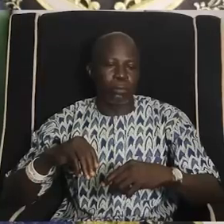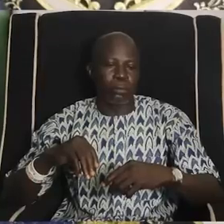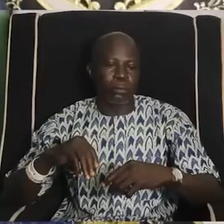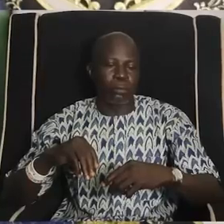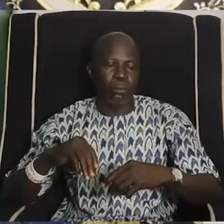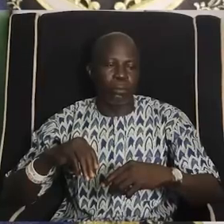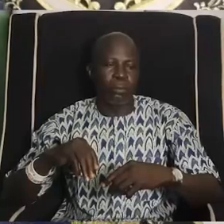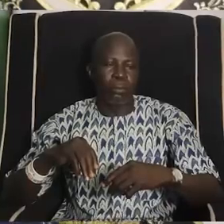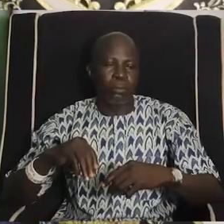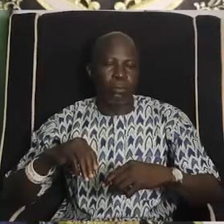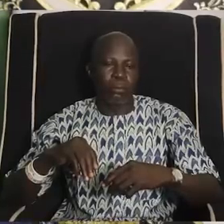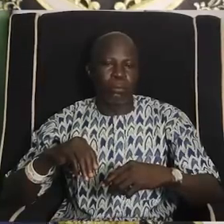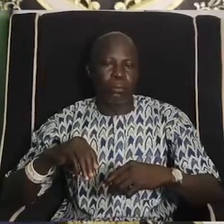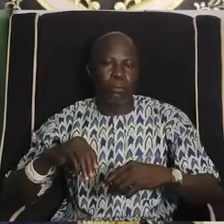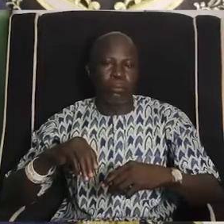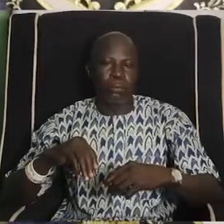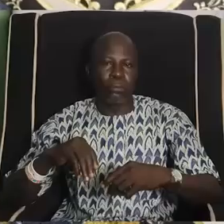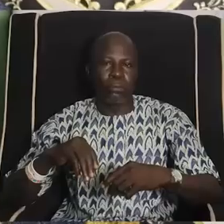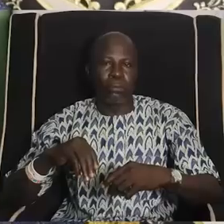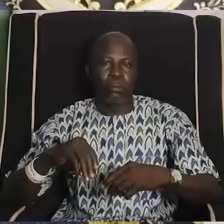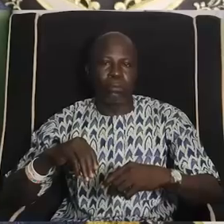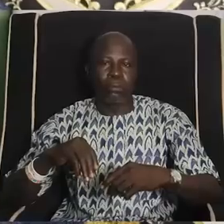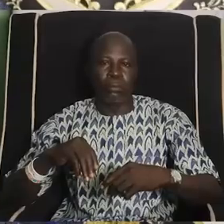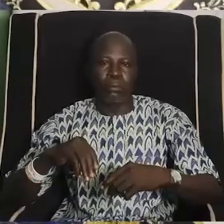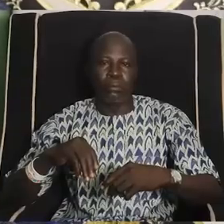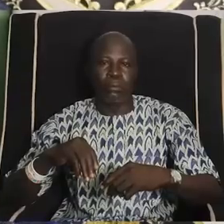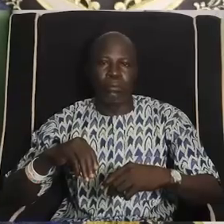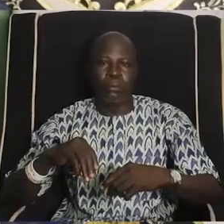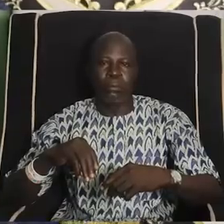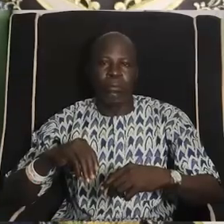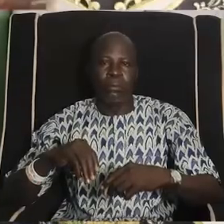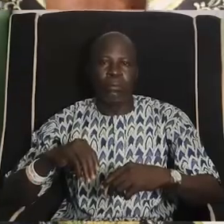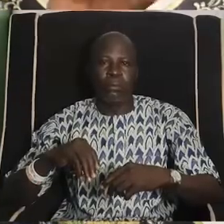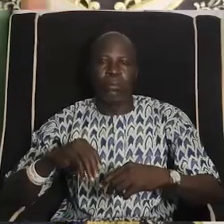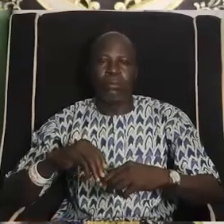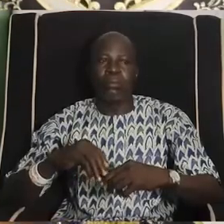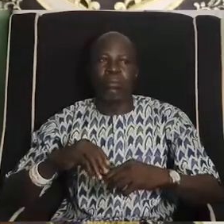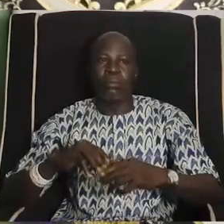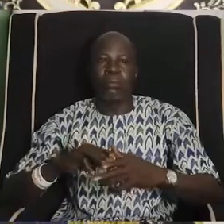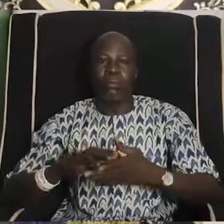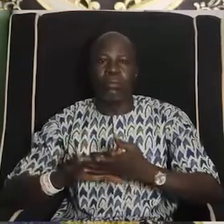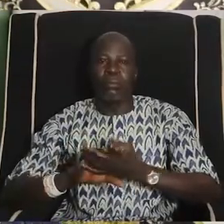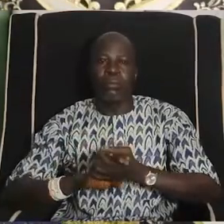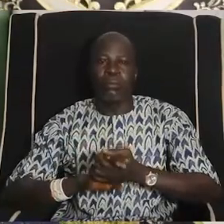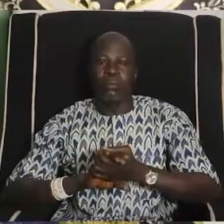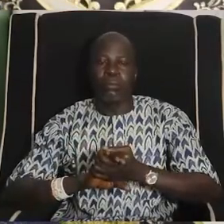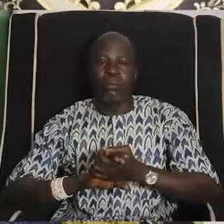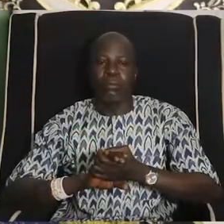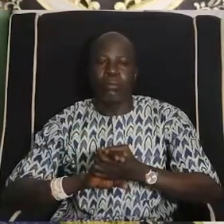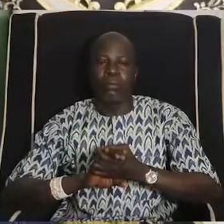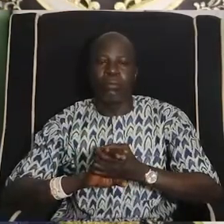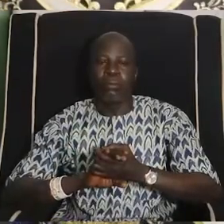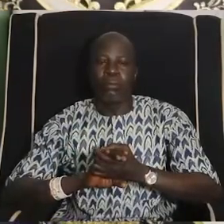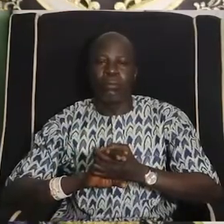eke wade ba o si taje o o mu se solorun eyi wa mu kokuku ese ara mi